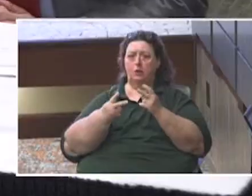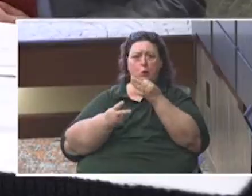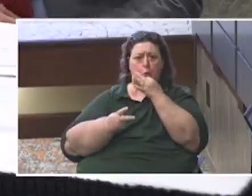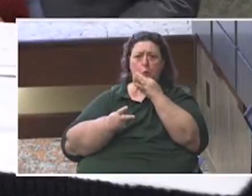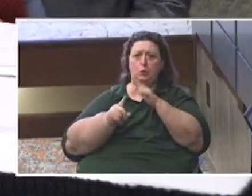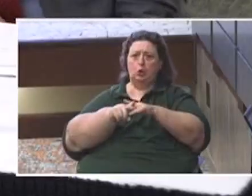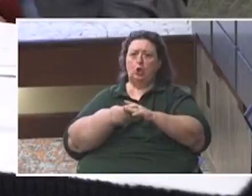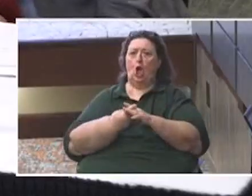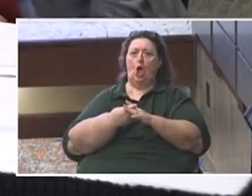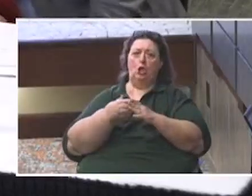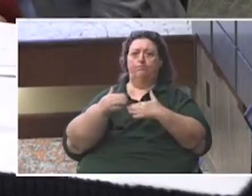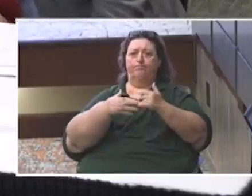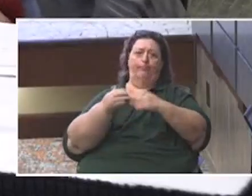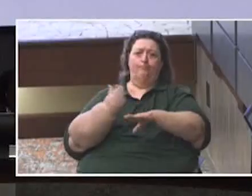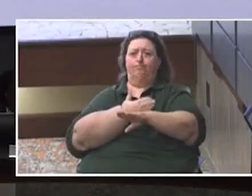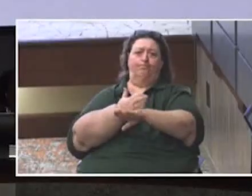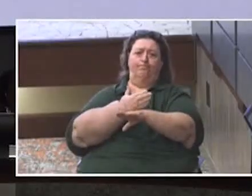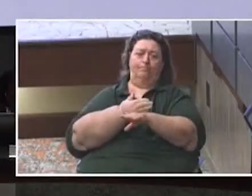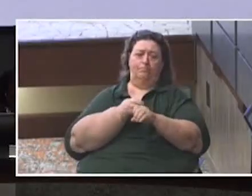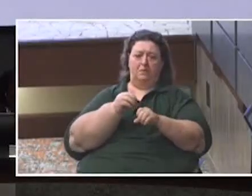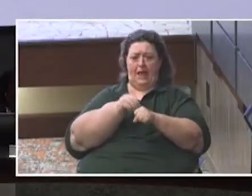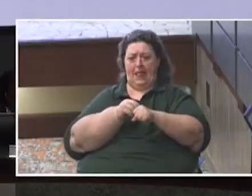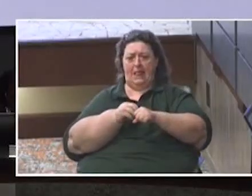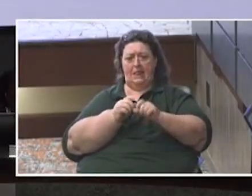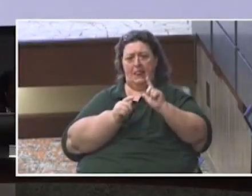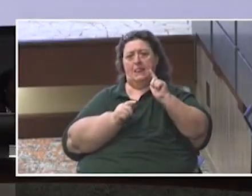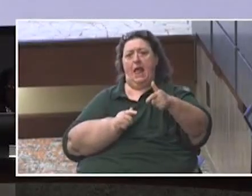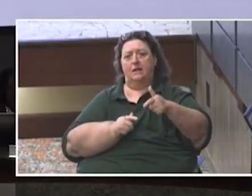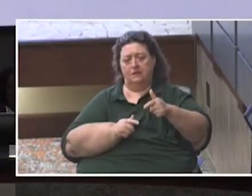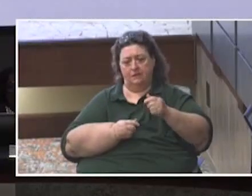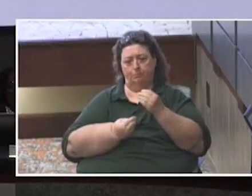soon in the late spring. So really,